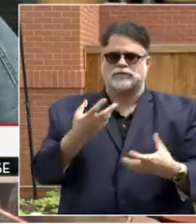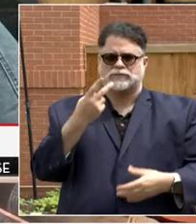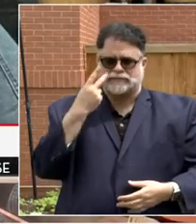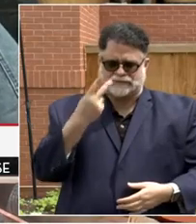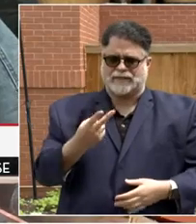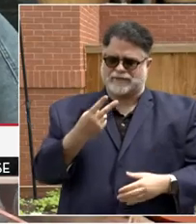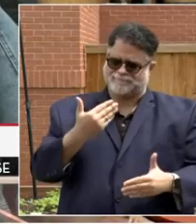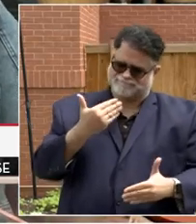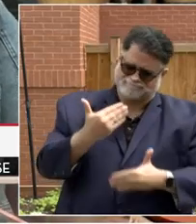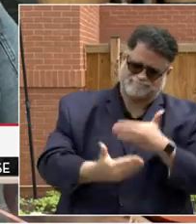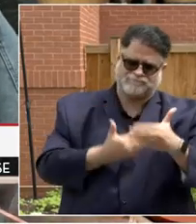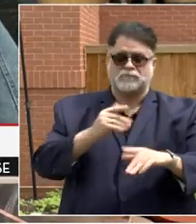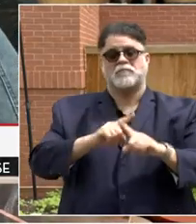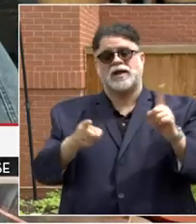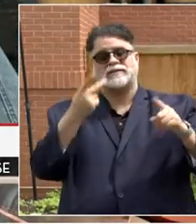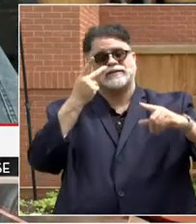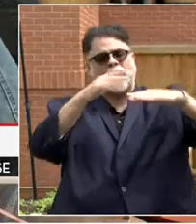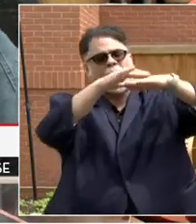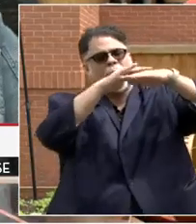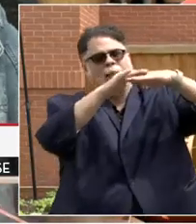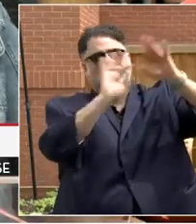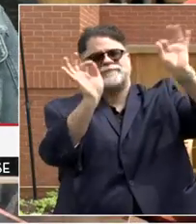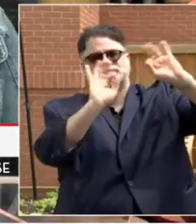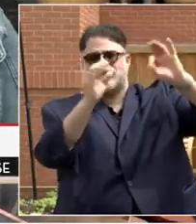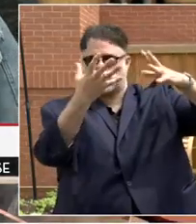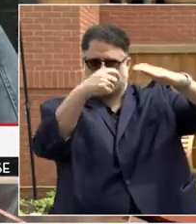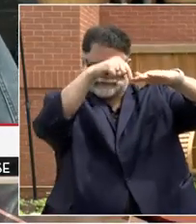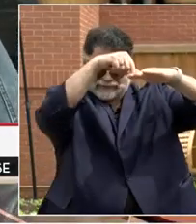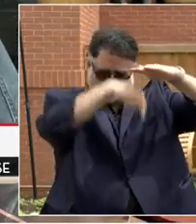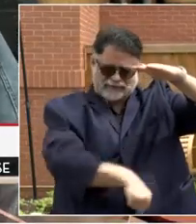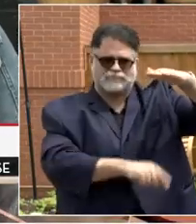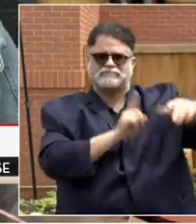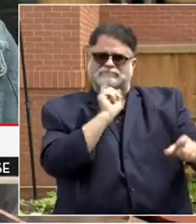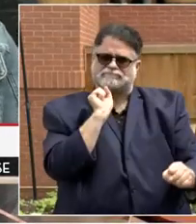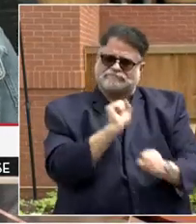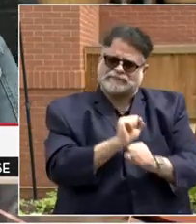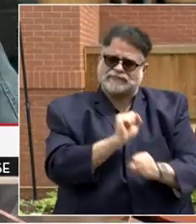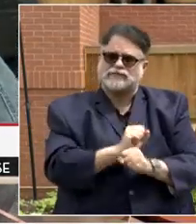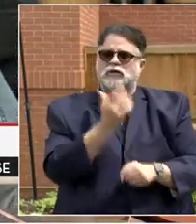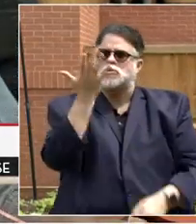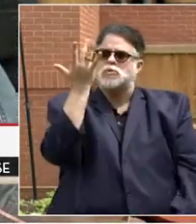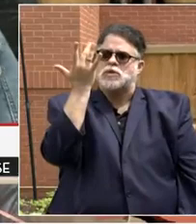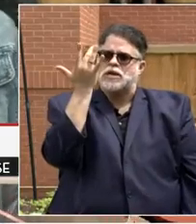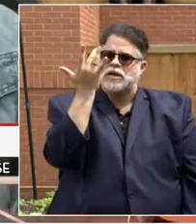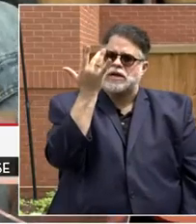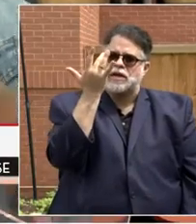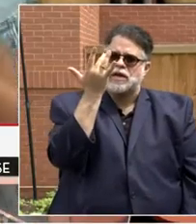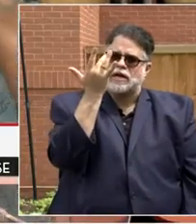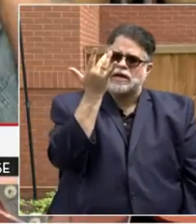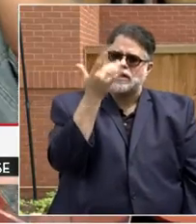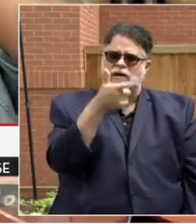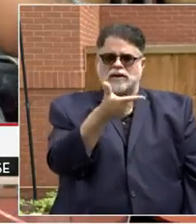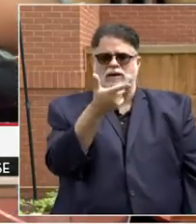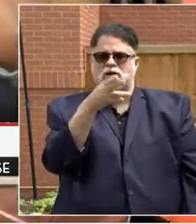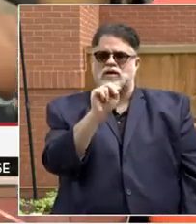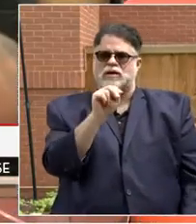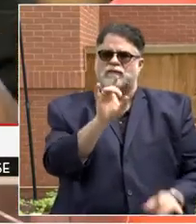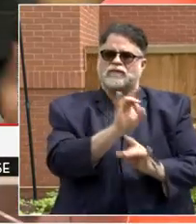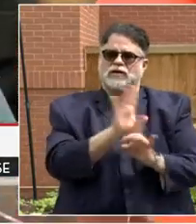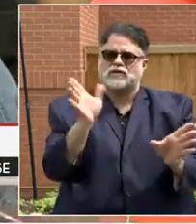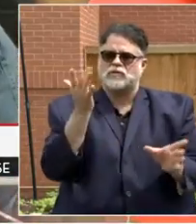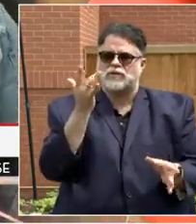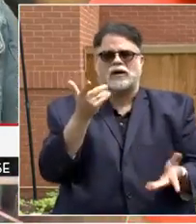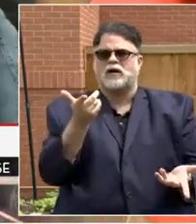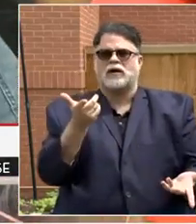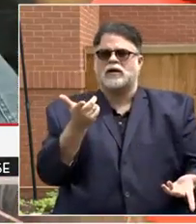young guys who get a spank on their hand, well, I got a slap on my face today. Oh my God,